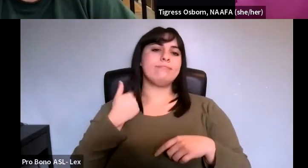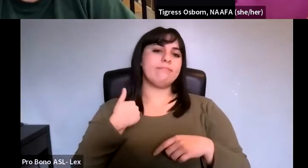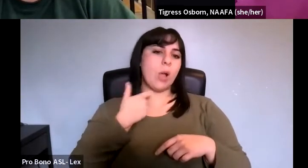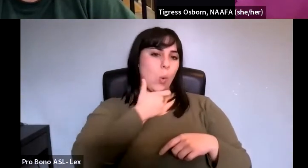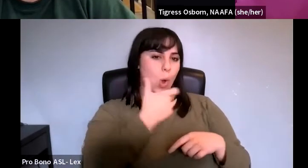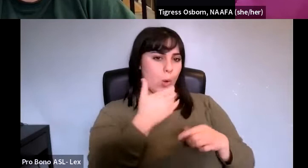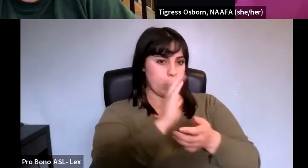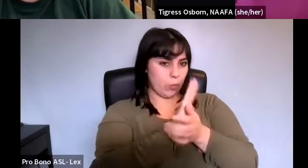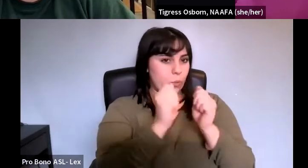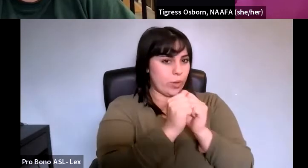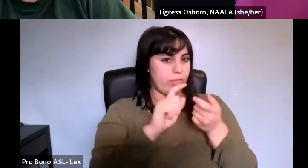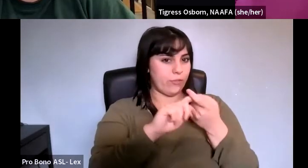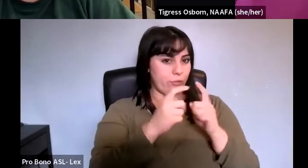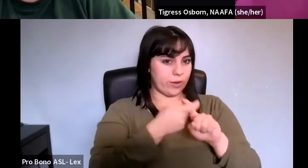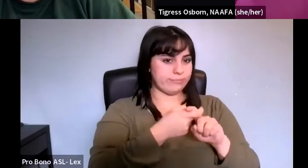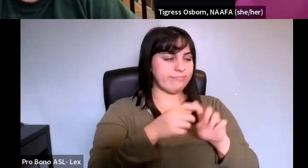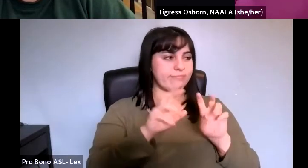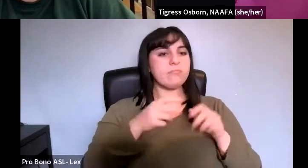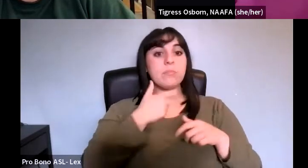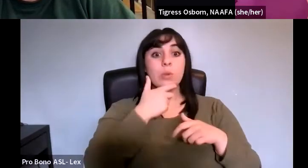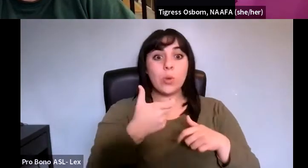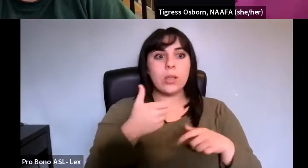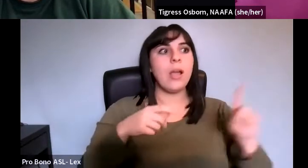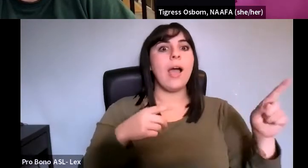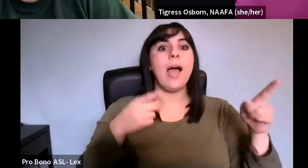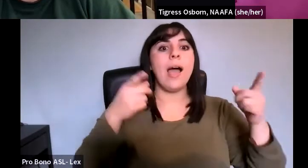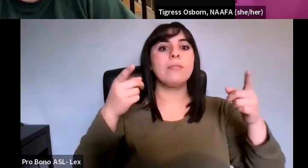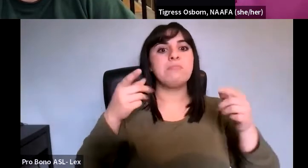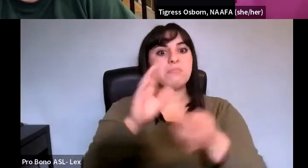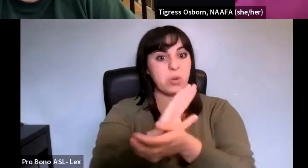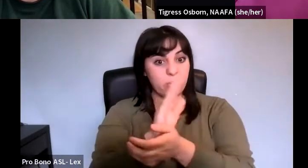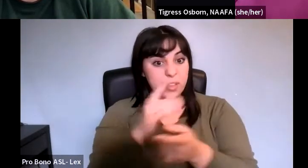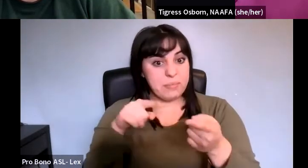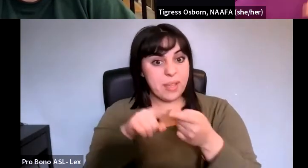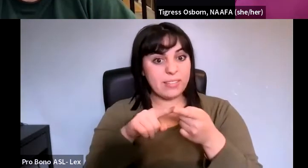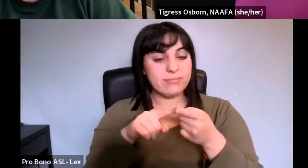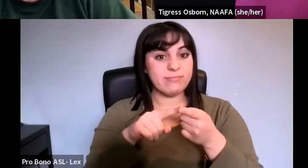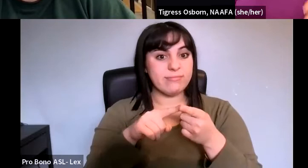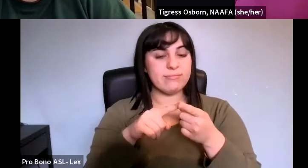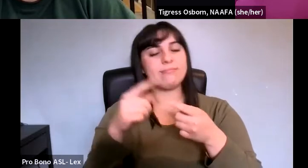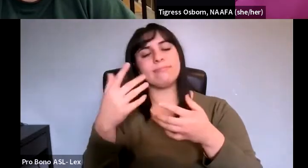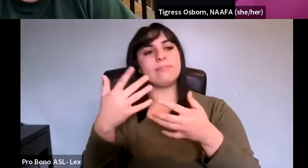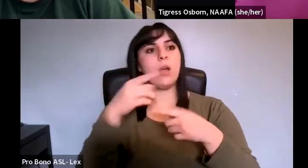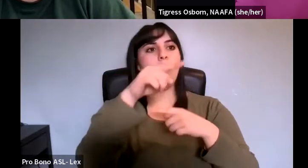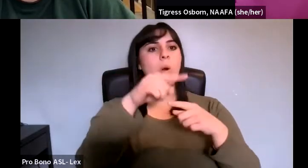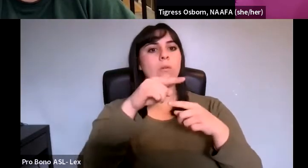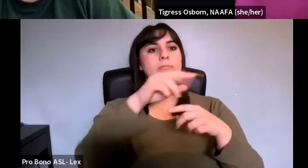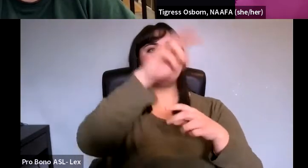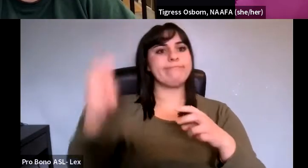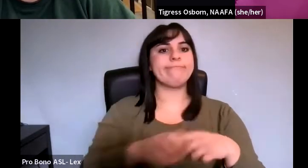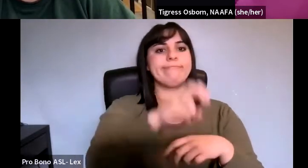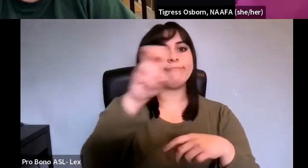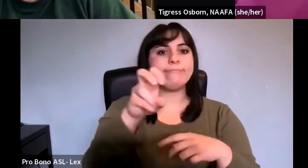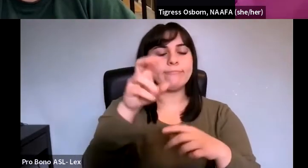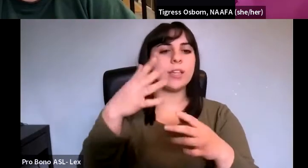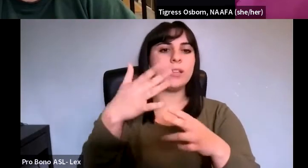a man is killed on an amusement park ride because the ride breaks. And then the punchline is like, well, that's what his fat ass gets for thinking he could go on this